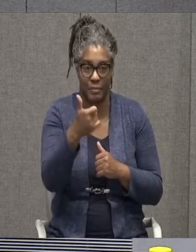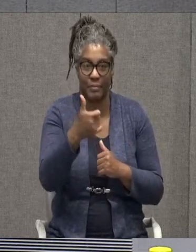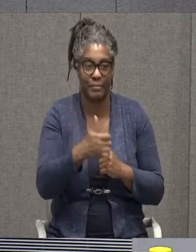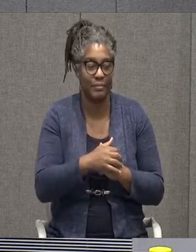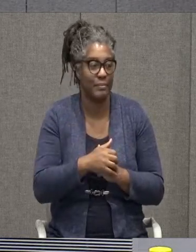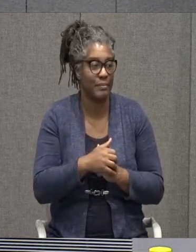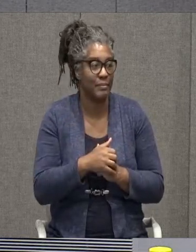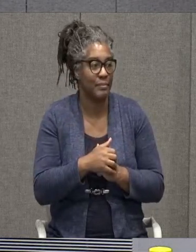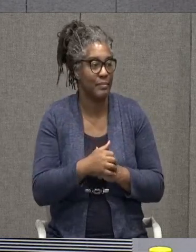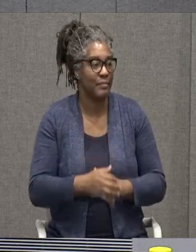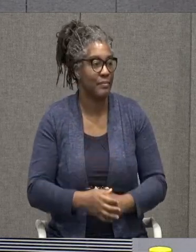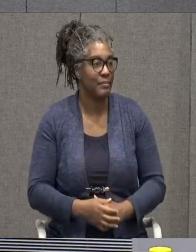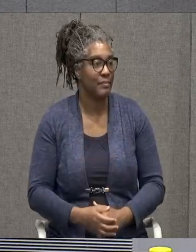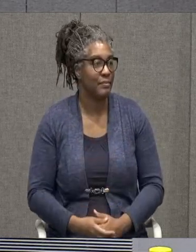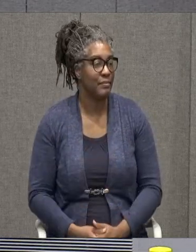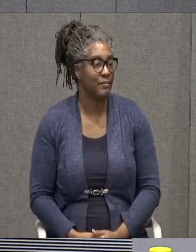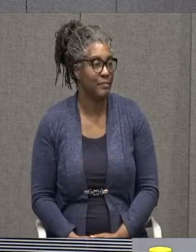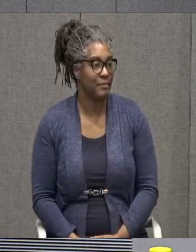All right.